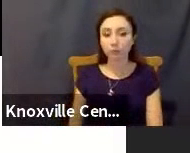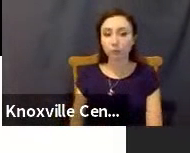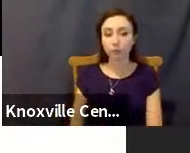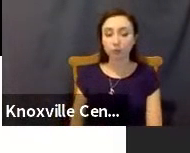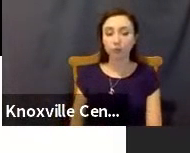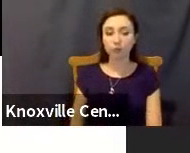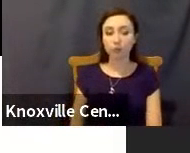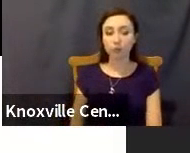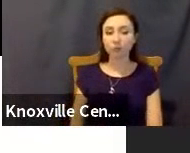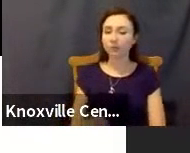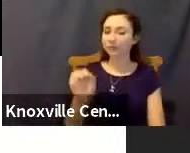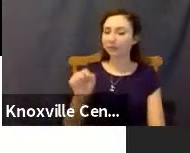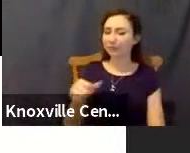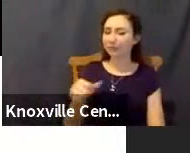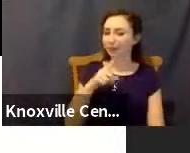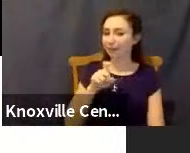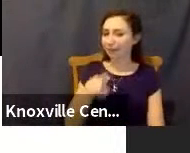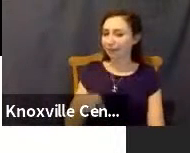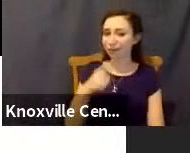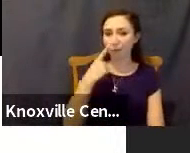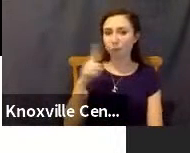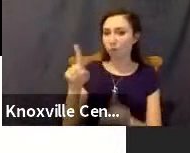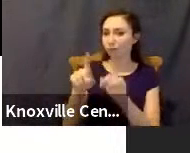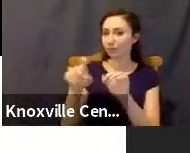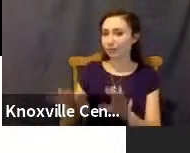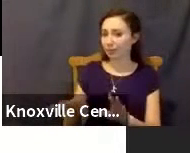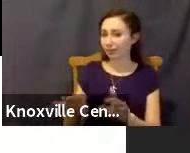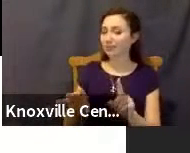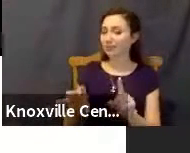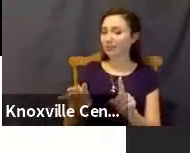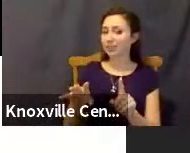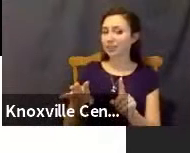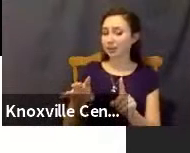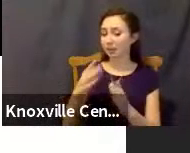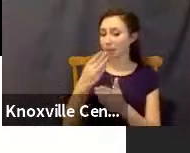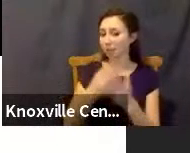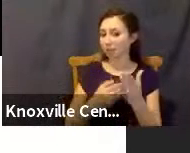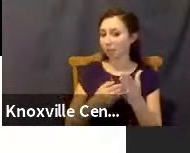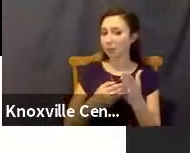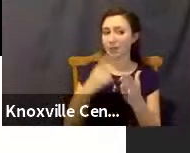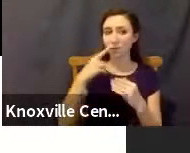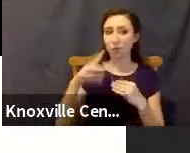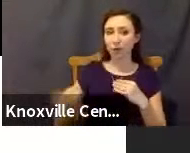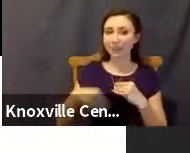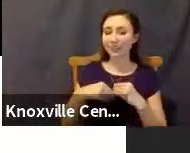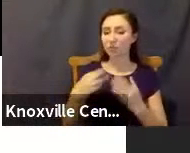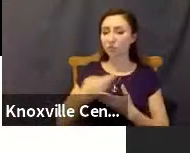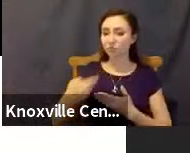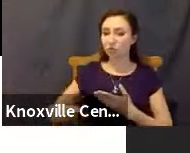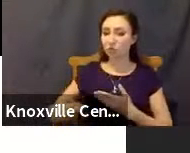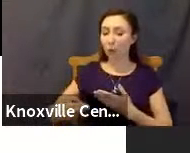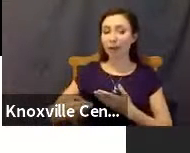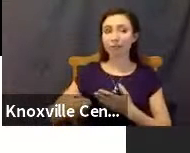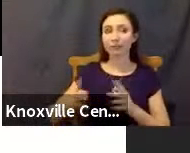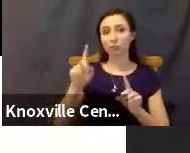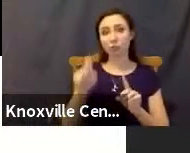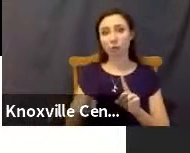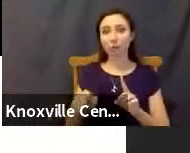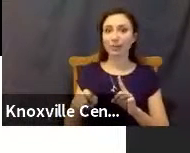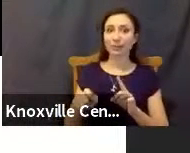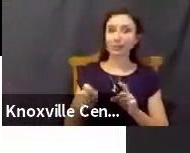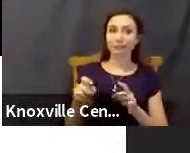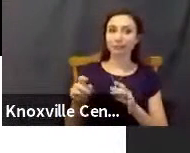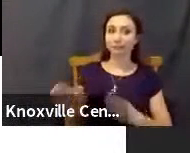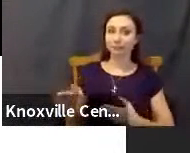Can I ask a question about just on the testing volume aspect, with additional resources supposedly being pushed to each of the